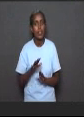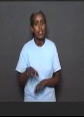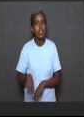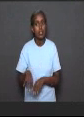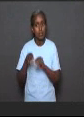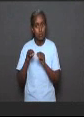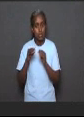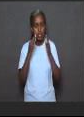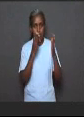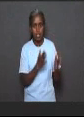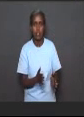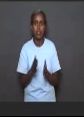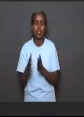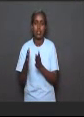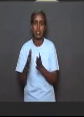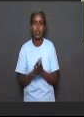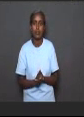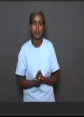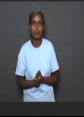Students, let's get ready.